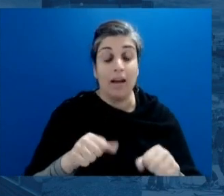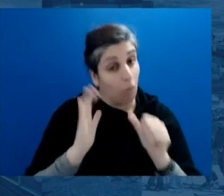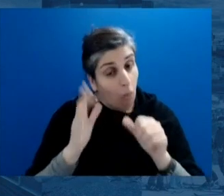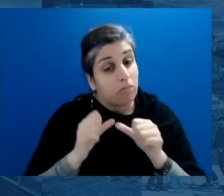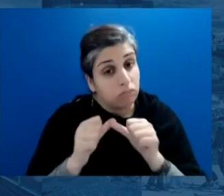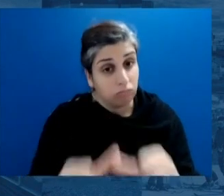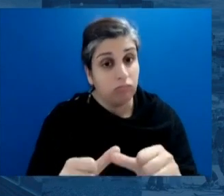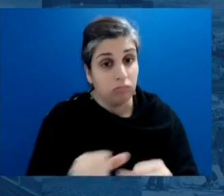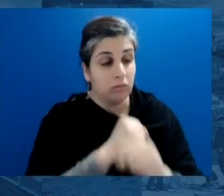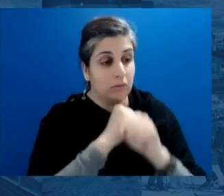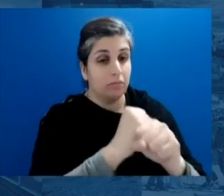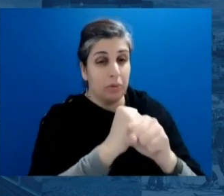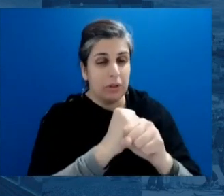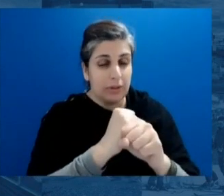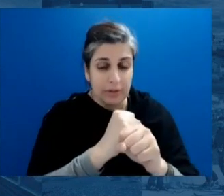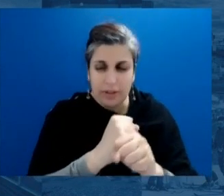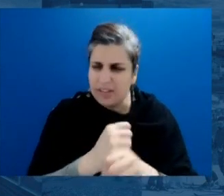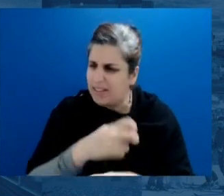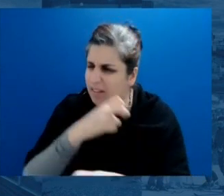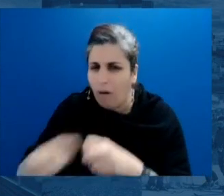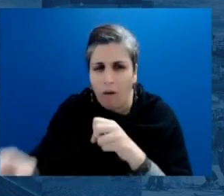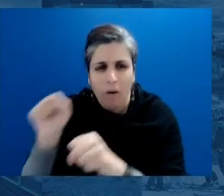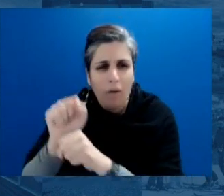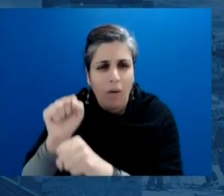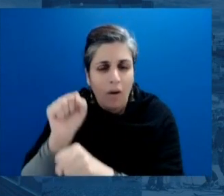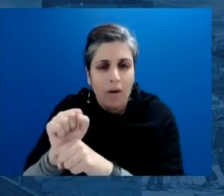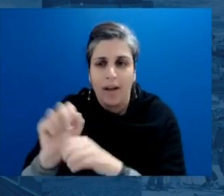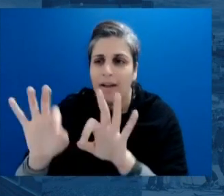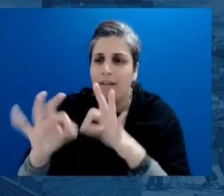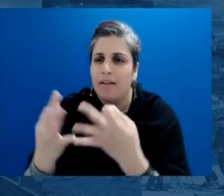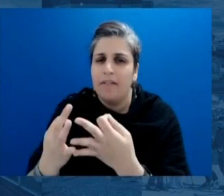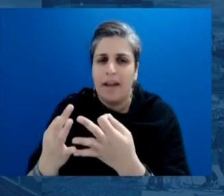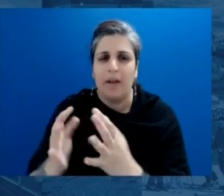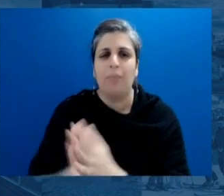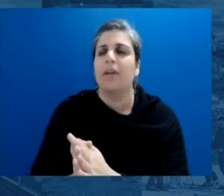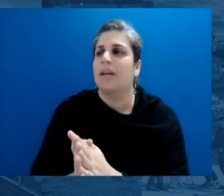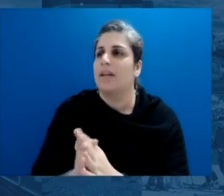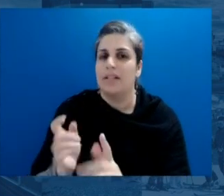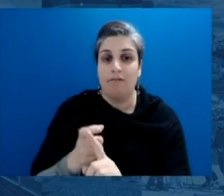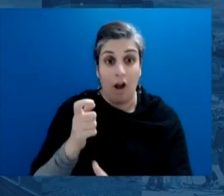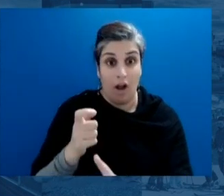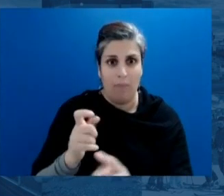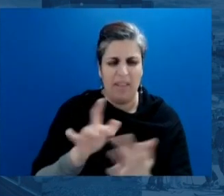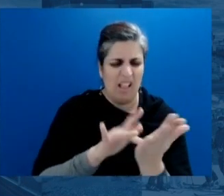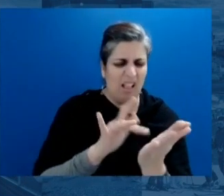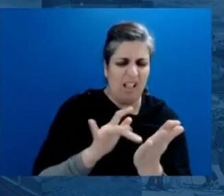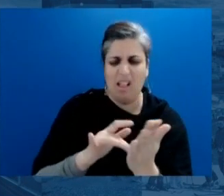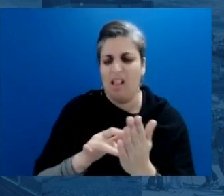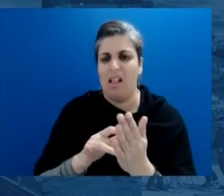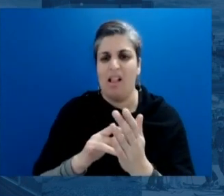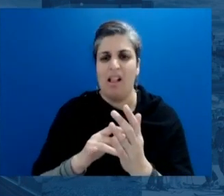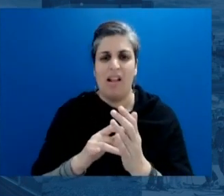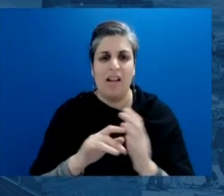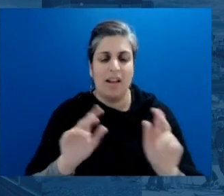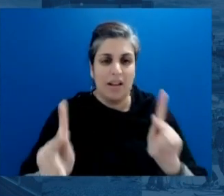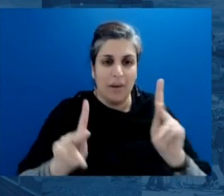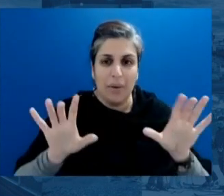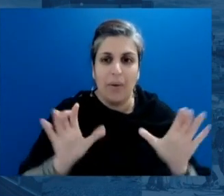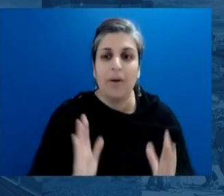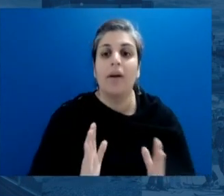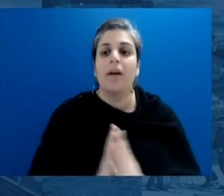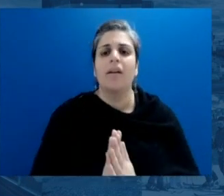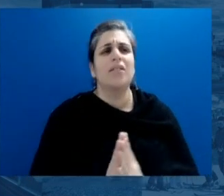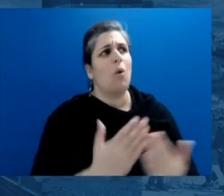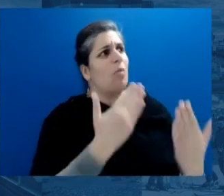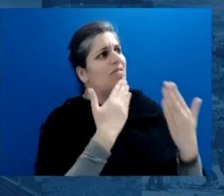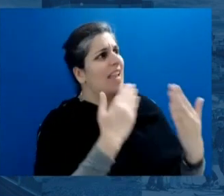protect hard-working families from predatory actors. And so I want to thank the governor for her leadership. I want to thank her for all that